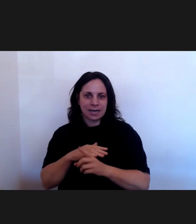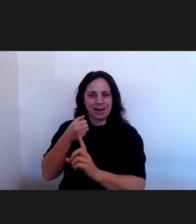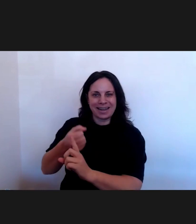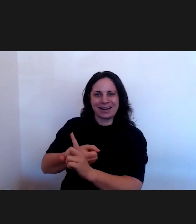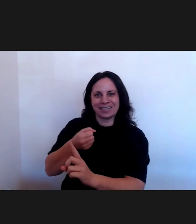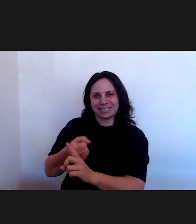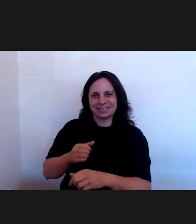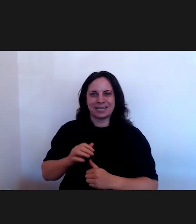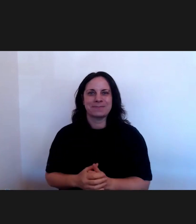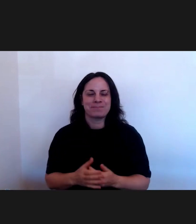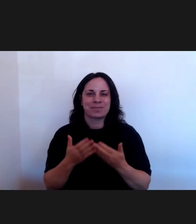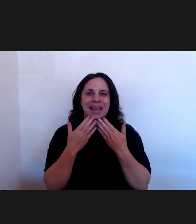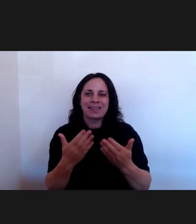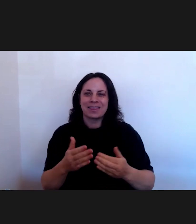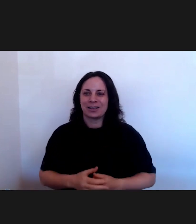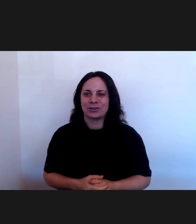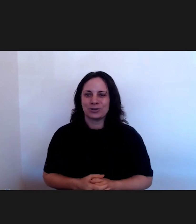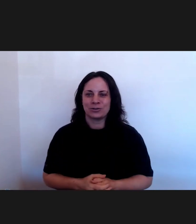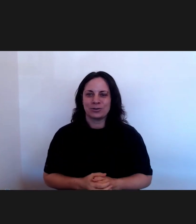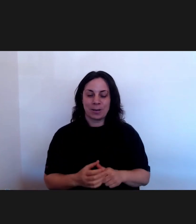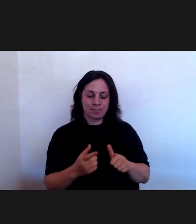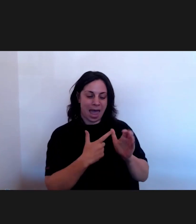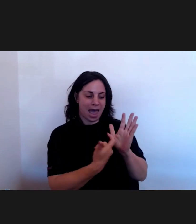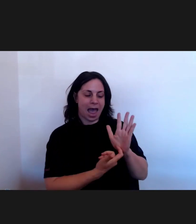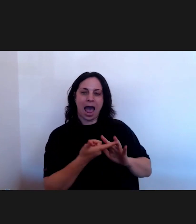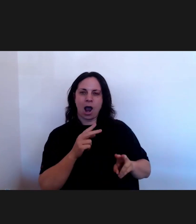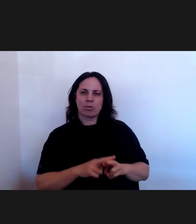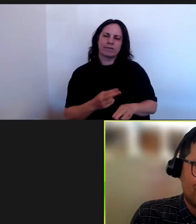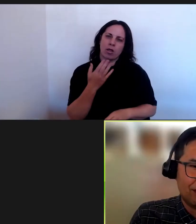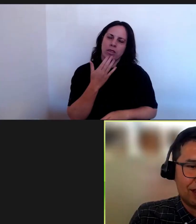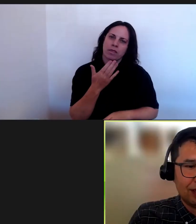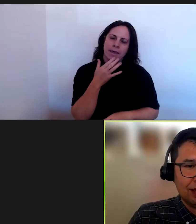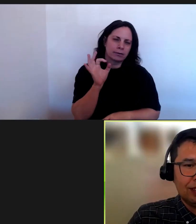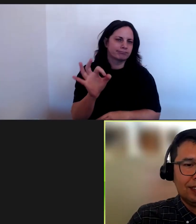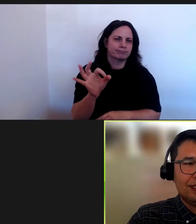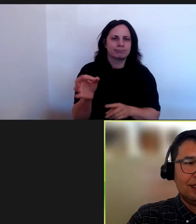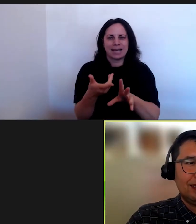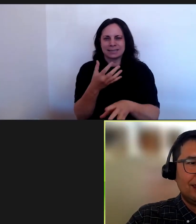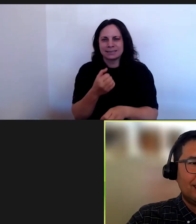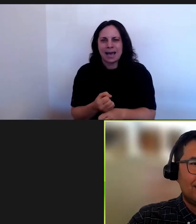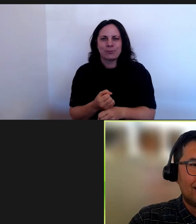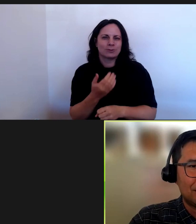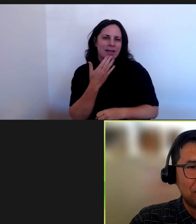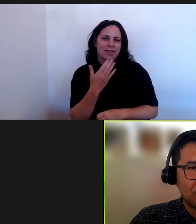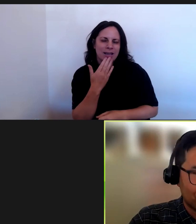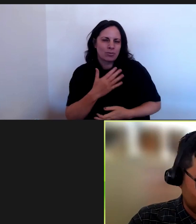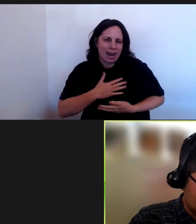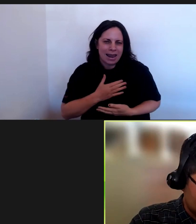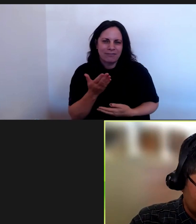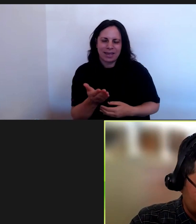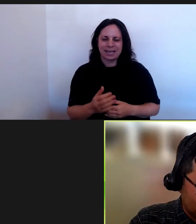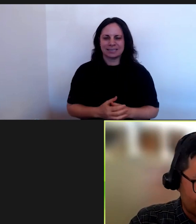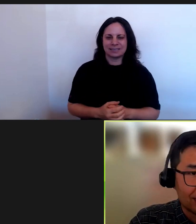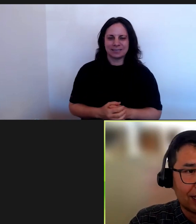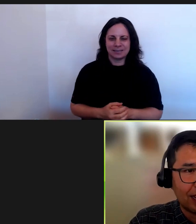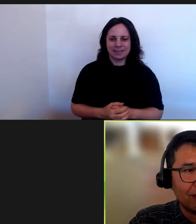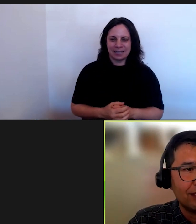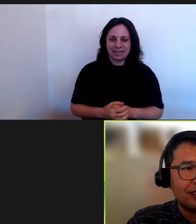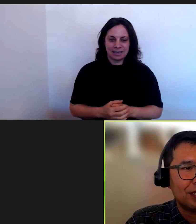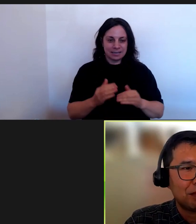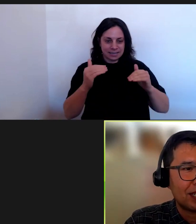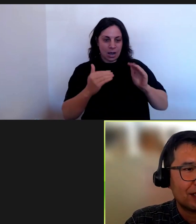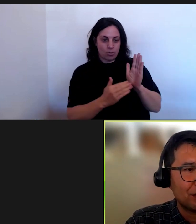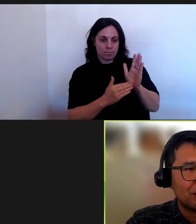Thanks. Oh, I love those examples. Really, really nice examples. Thank you, Daniel. I'll go to Martin